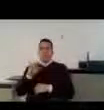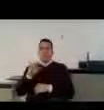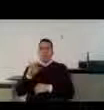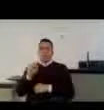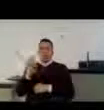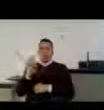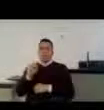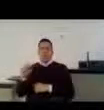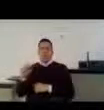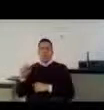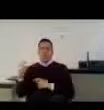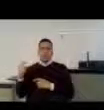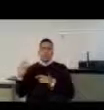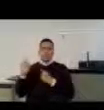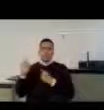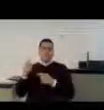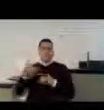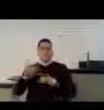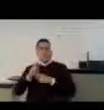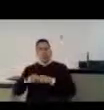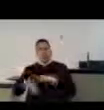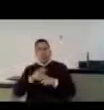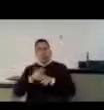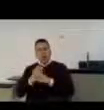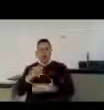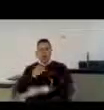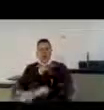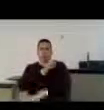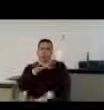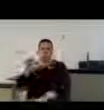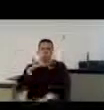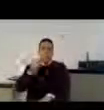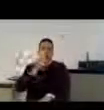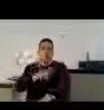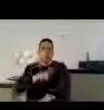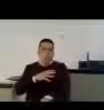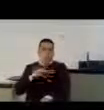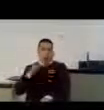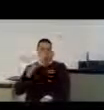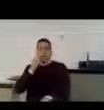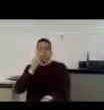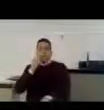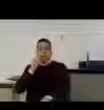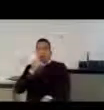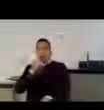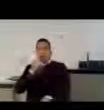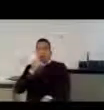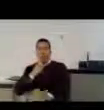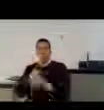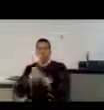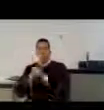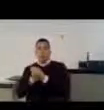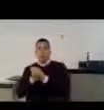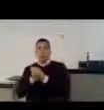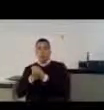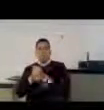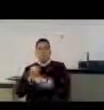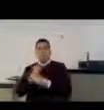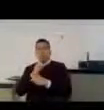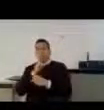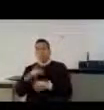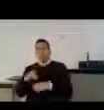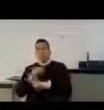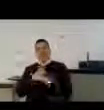decades and working tirelessly to empower women and girls by ensuring and protecting their physical